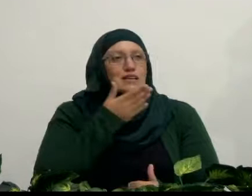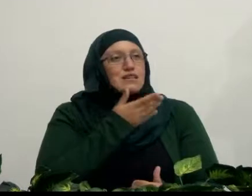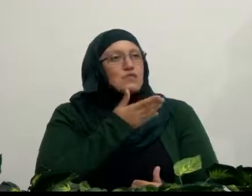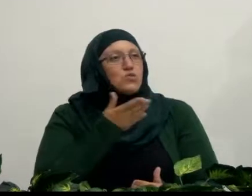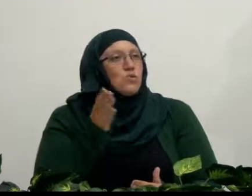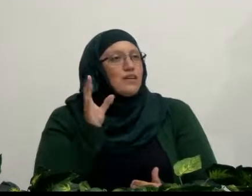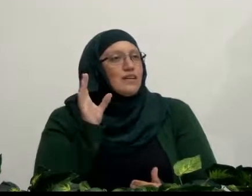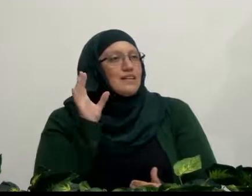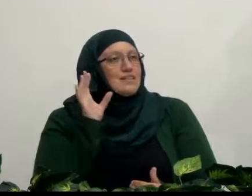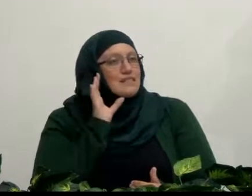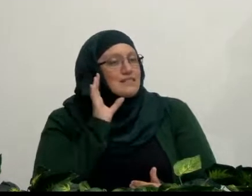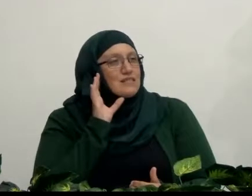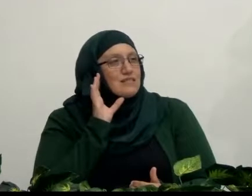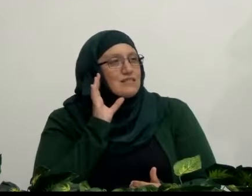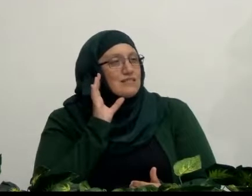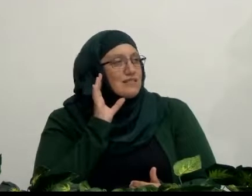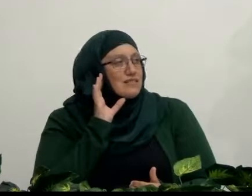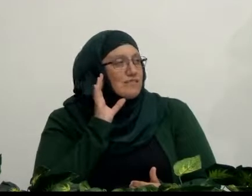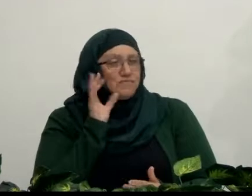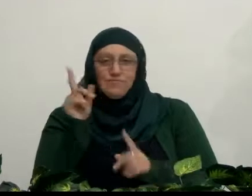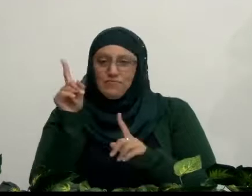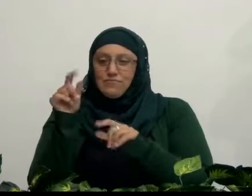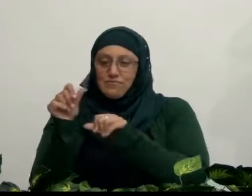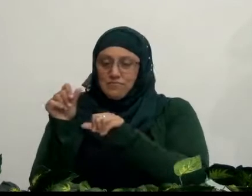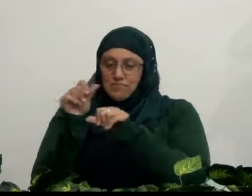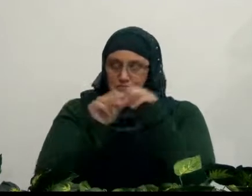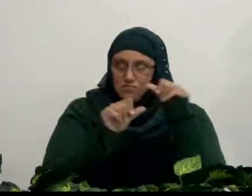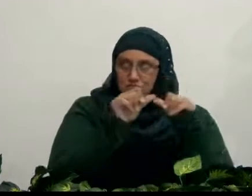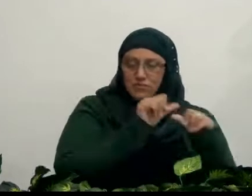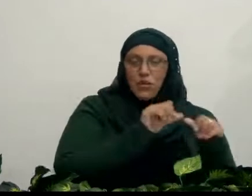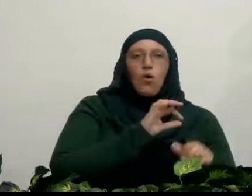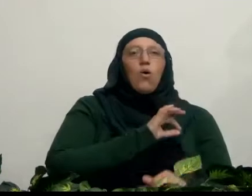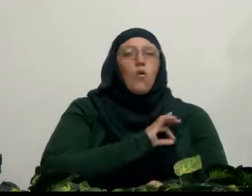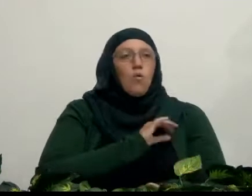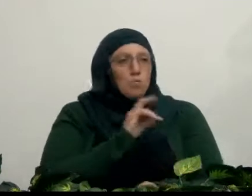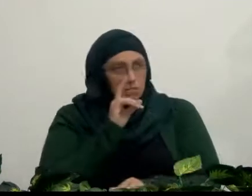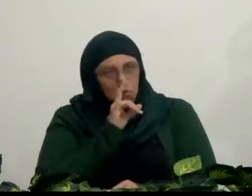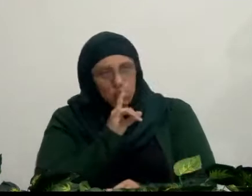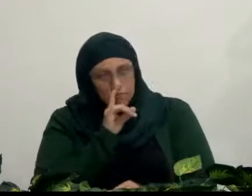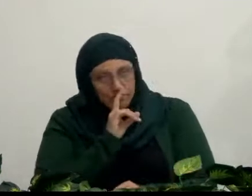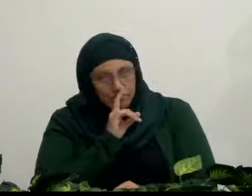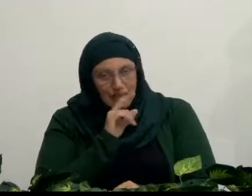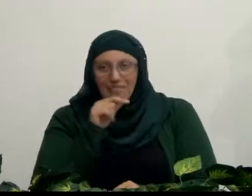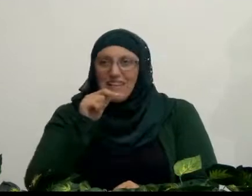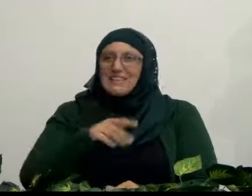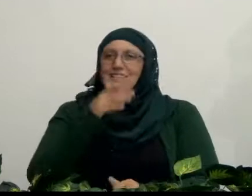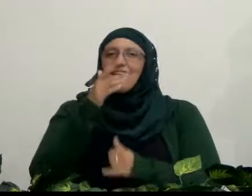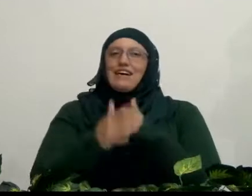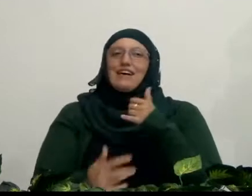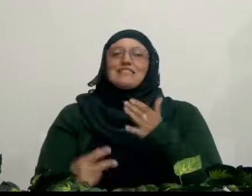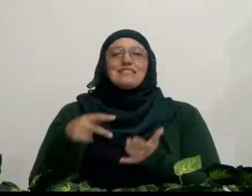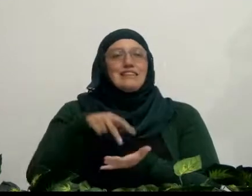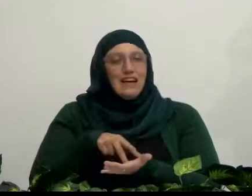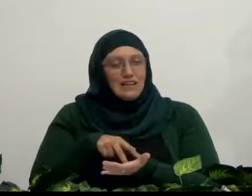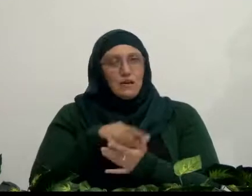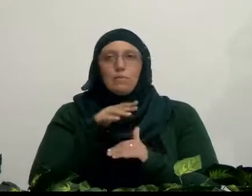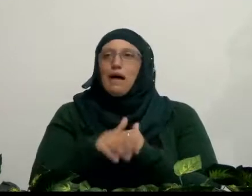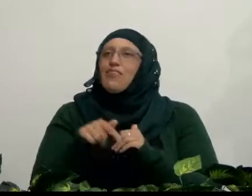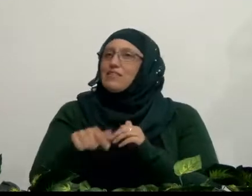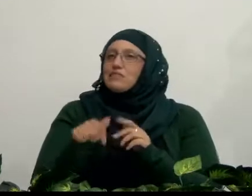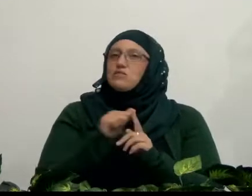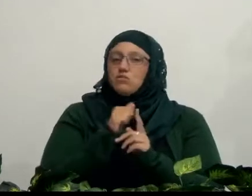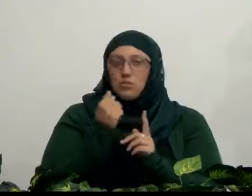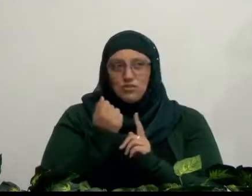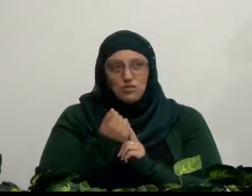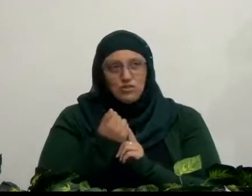obey. Sorry, let me start that again. Oh people, this is the last stand I make in such a